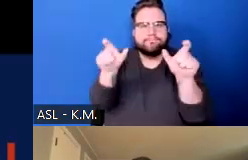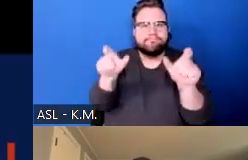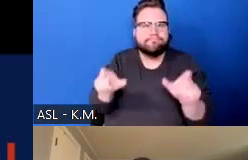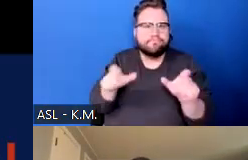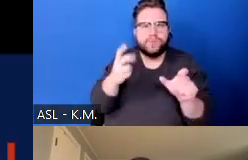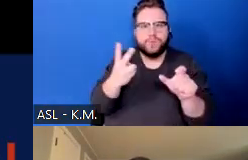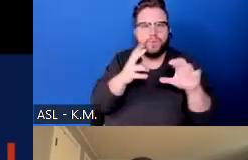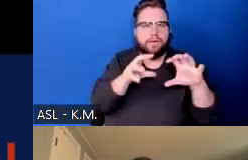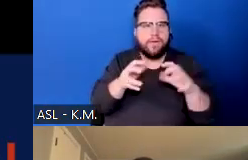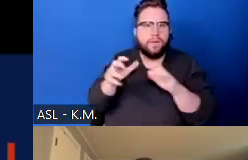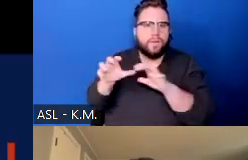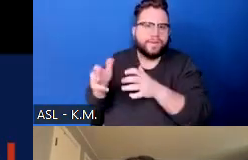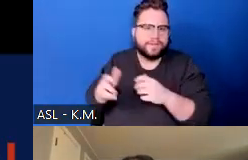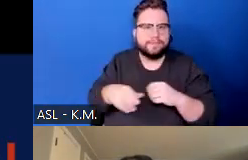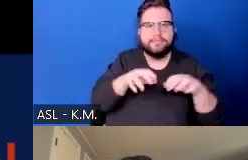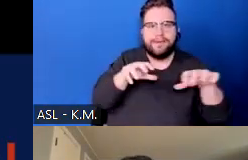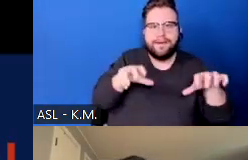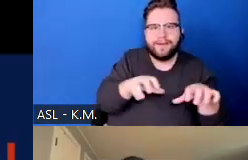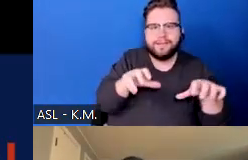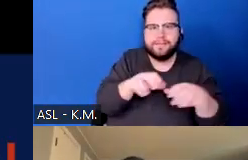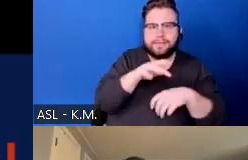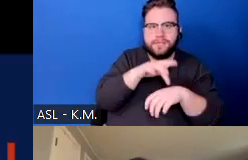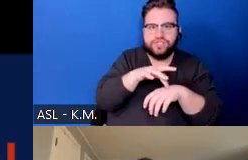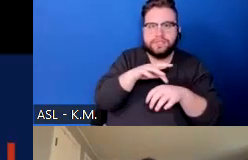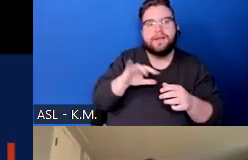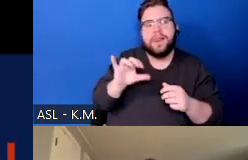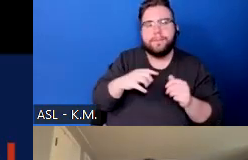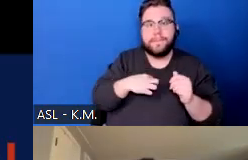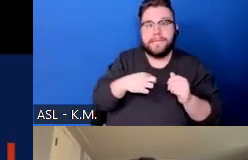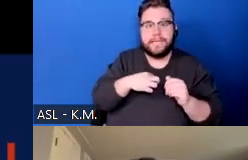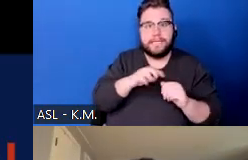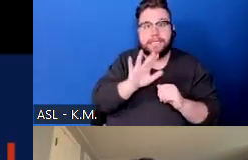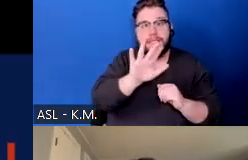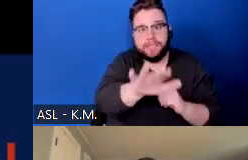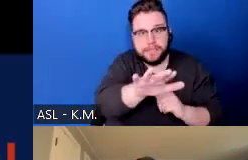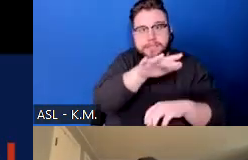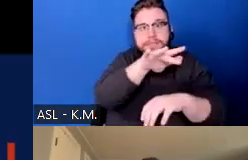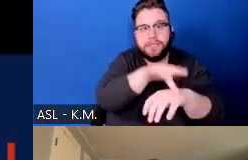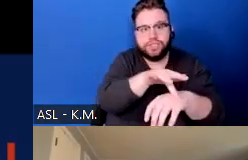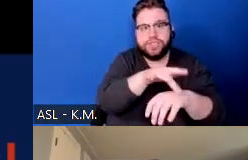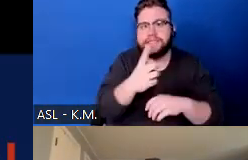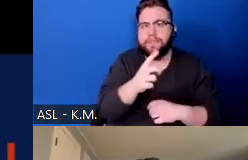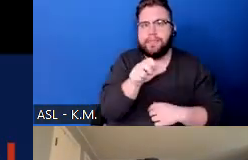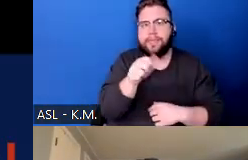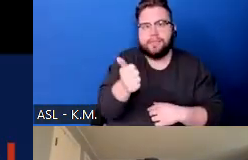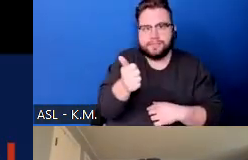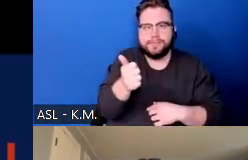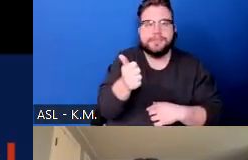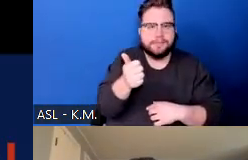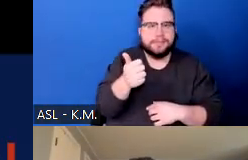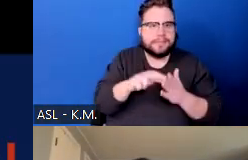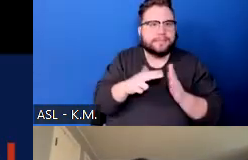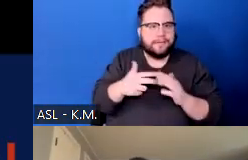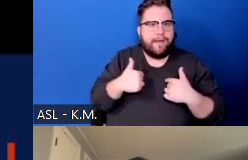touch. So that would be me reaching out to touch something else. So it's self-generated, it's dynamic, it's predictable, I'm